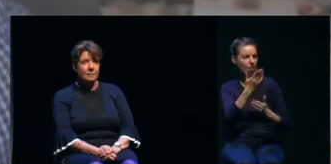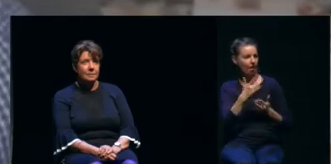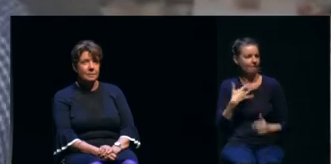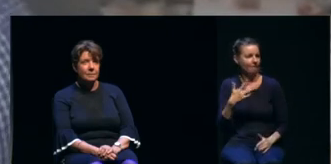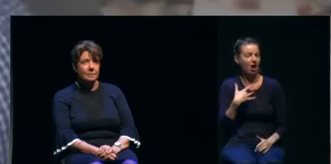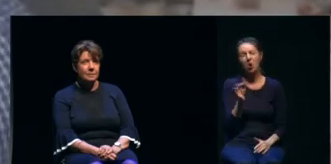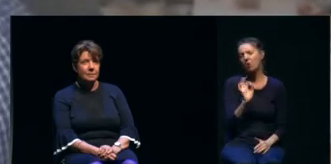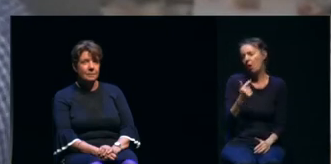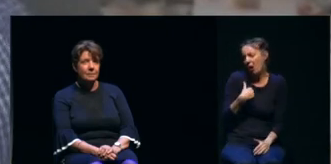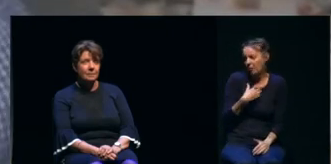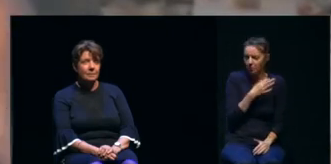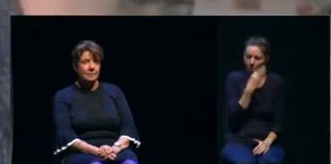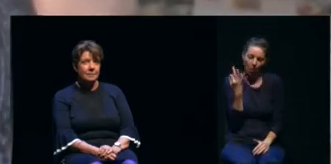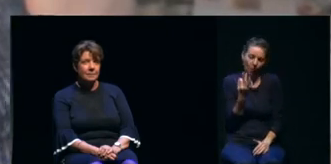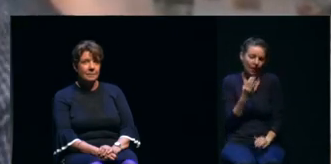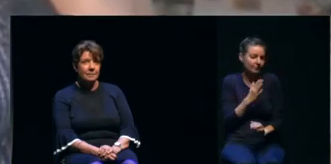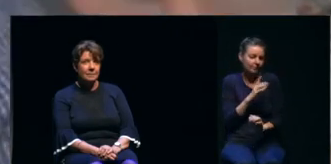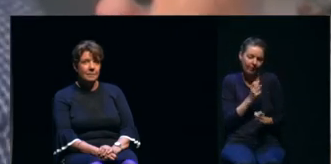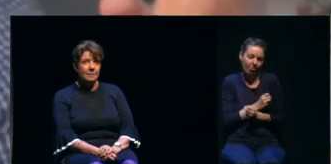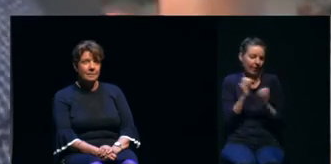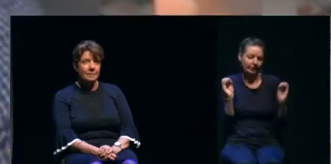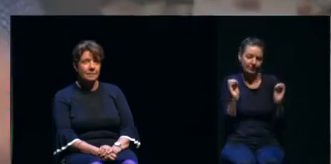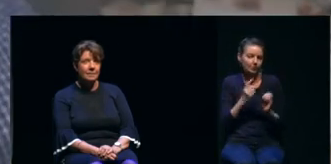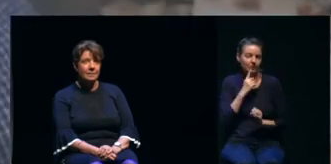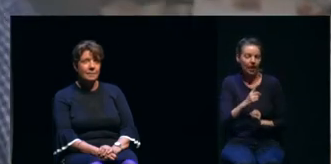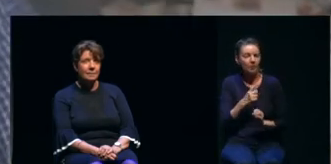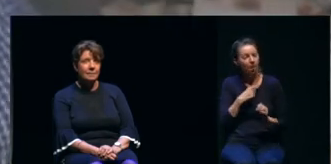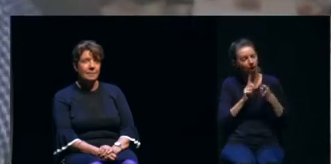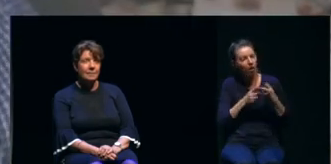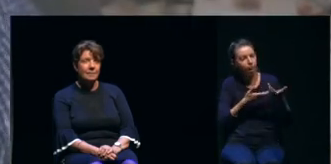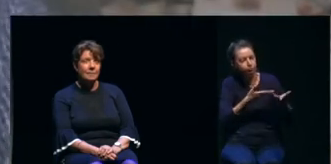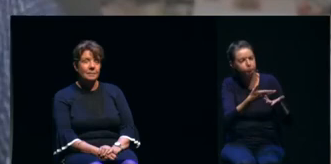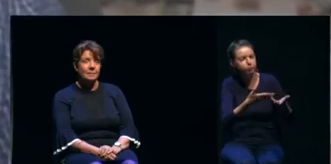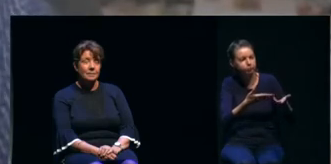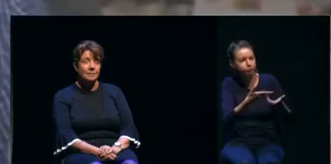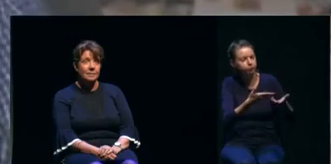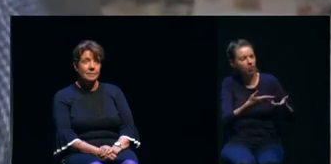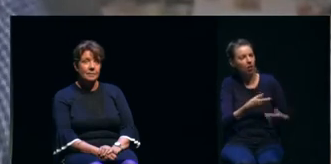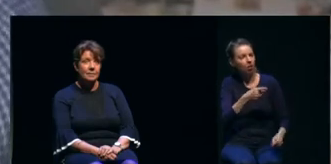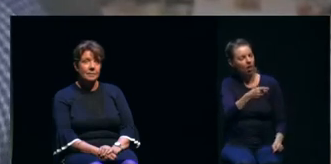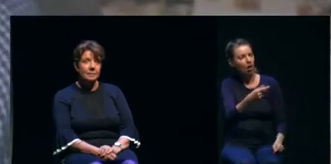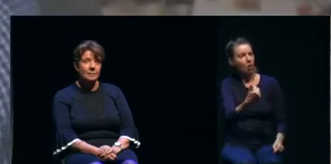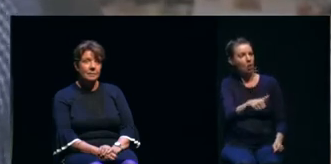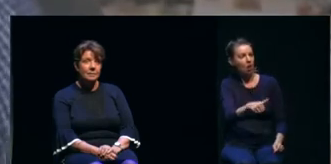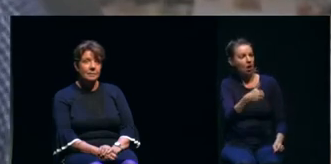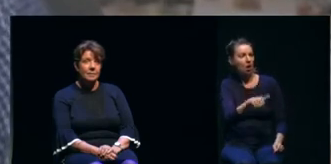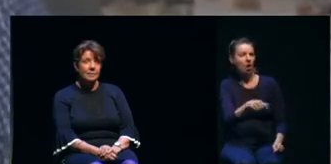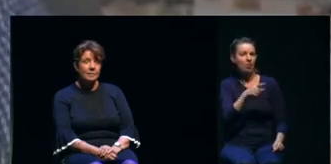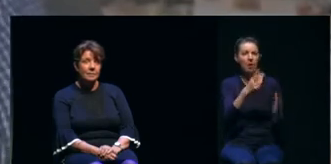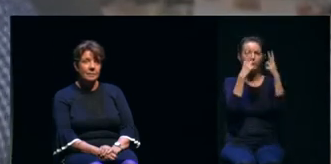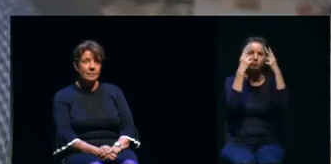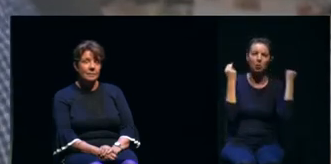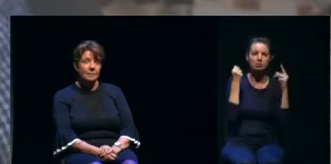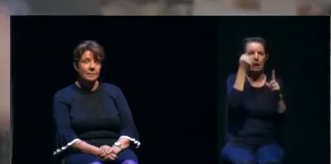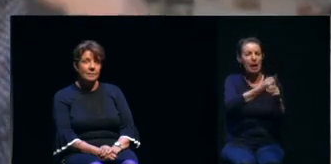I'm just really boring. There's nothing to say, really. And I would keep talking to them. And then it would turn out that they were, you know, that they were campaigning nurses who had